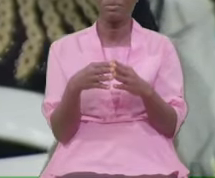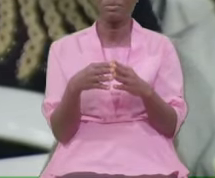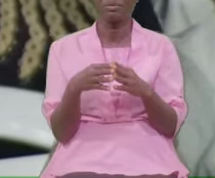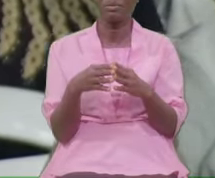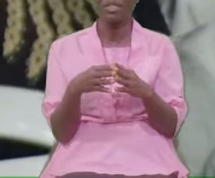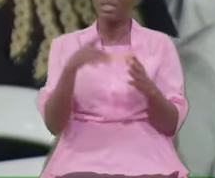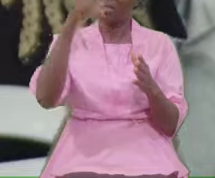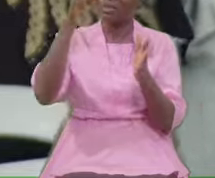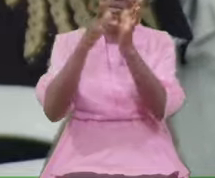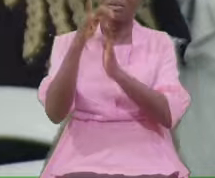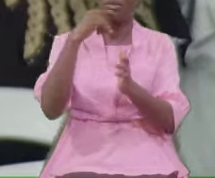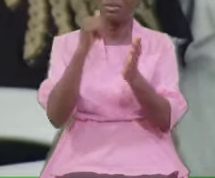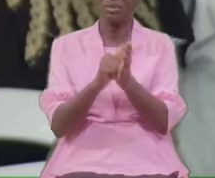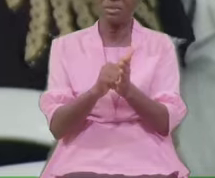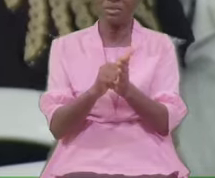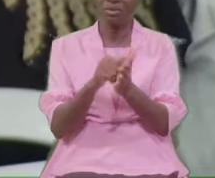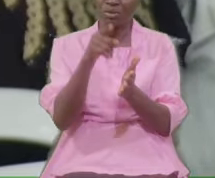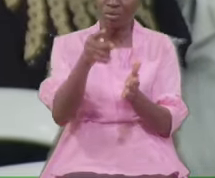come all that